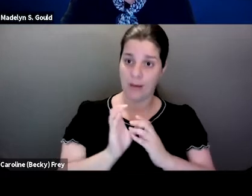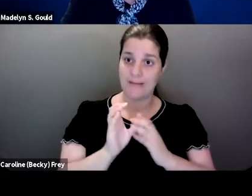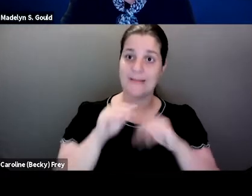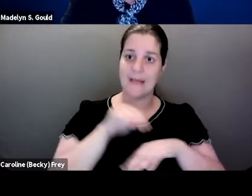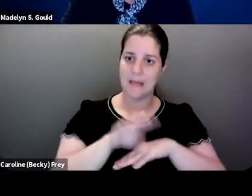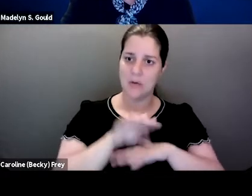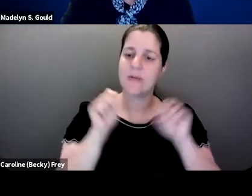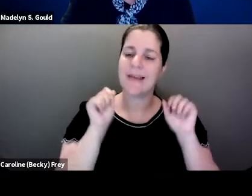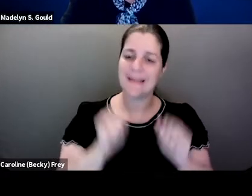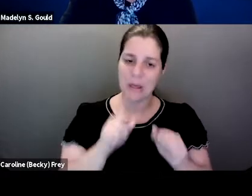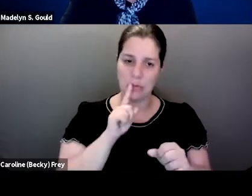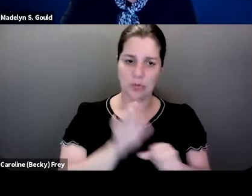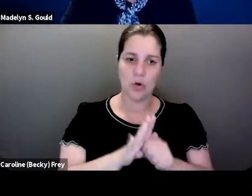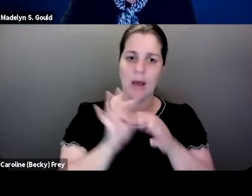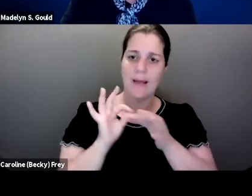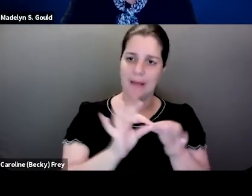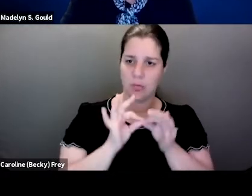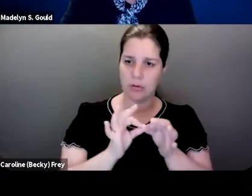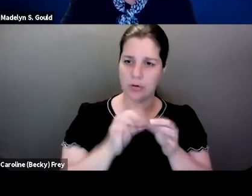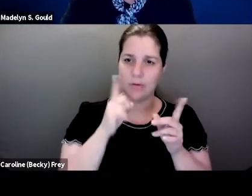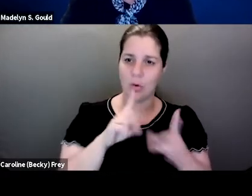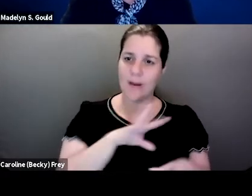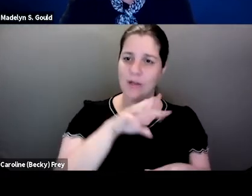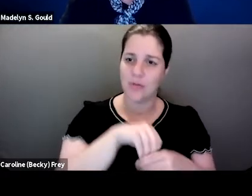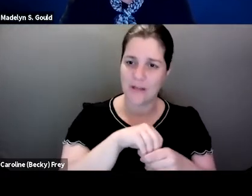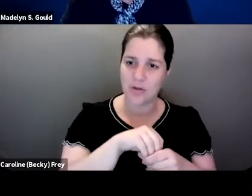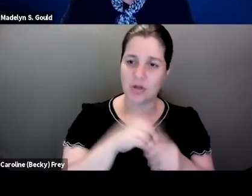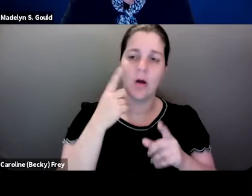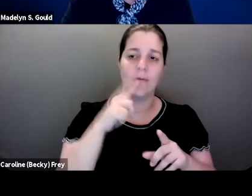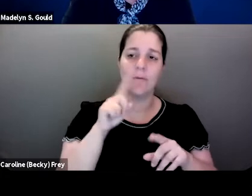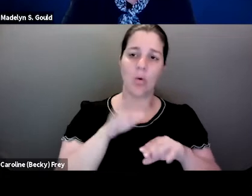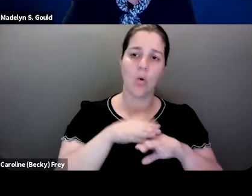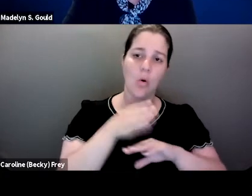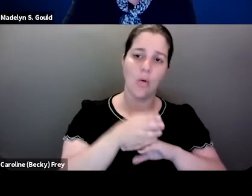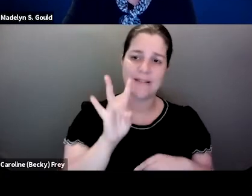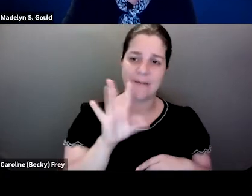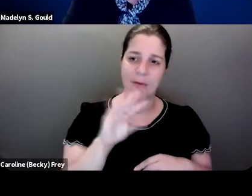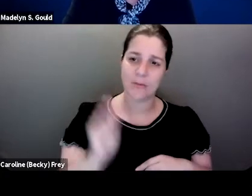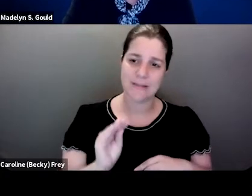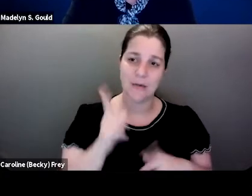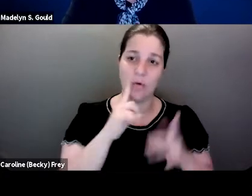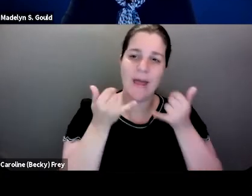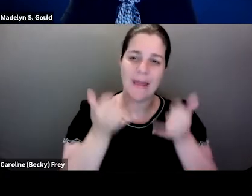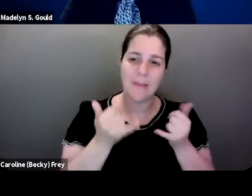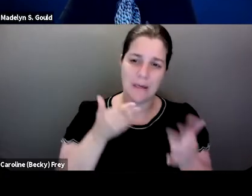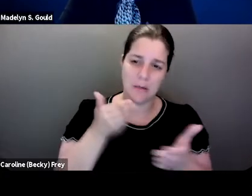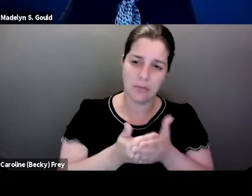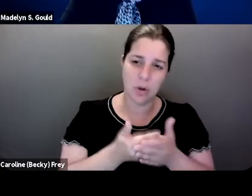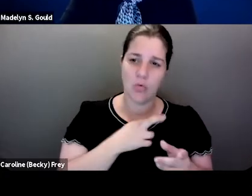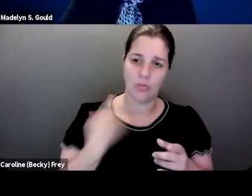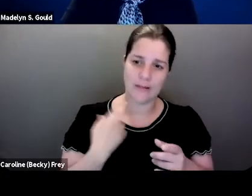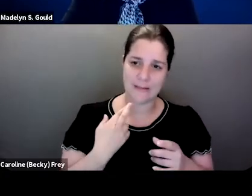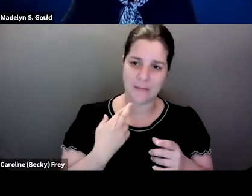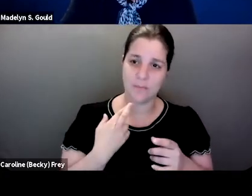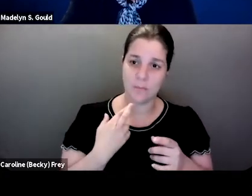caller's collaboration on an intervention on over 75% of imminent risk calls.